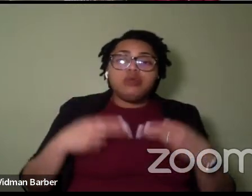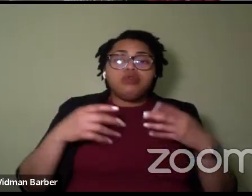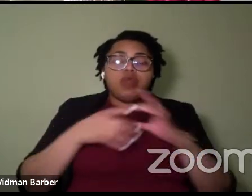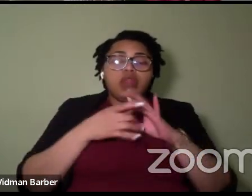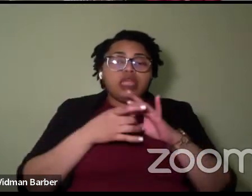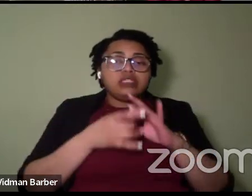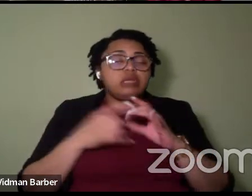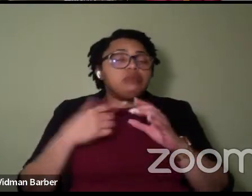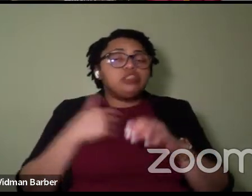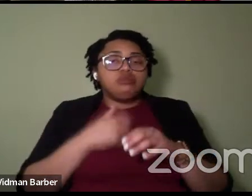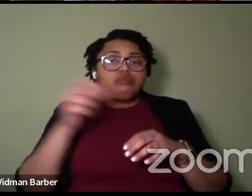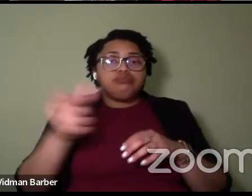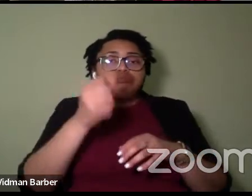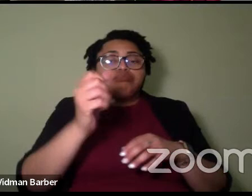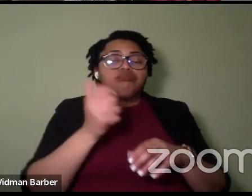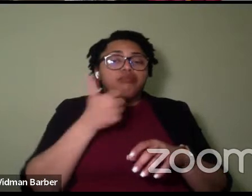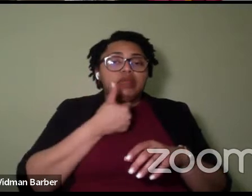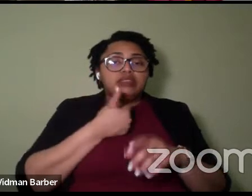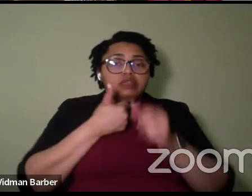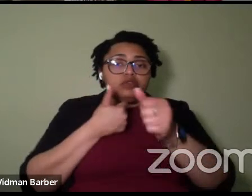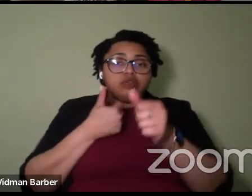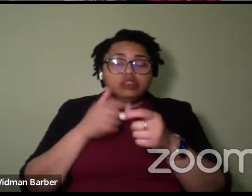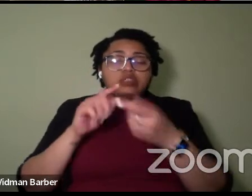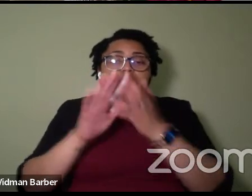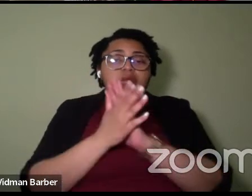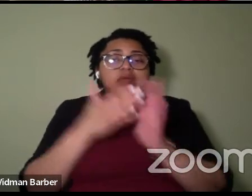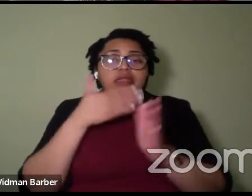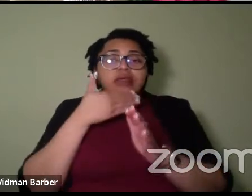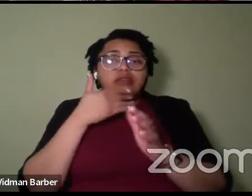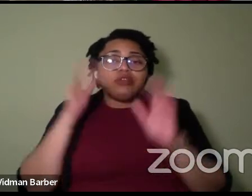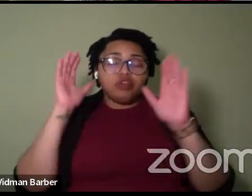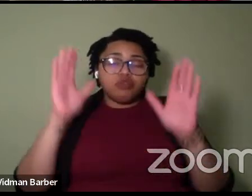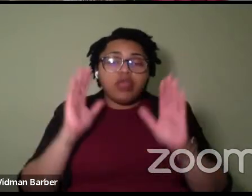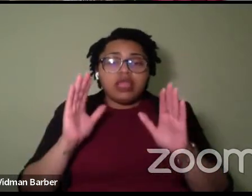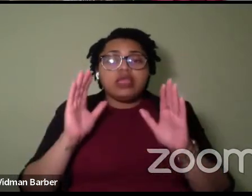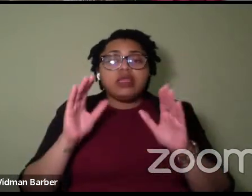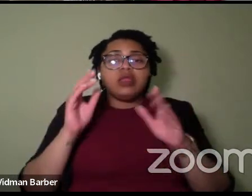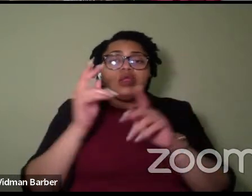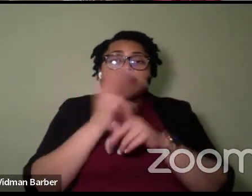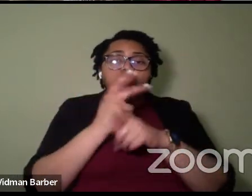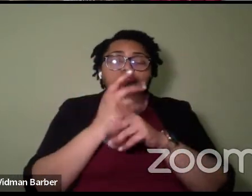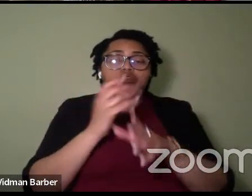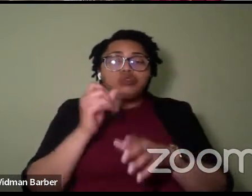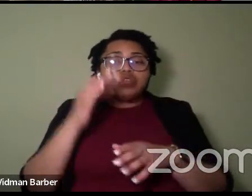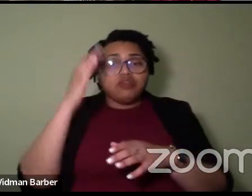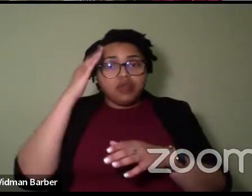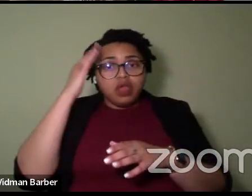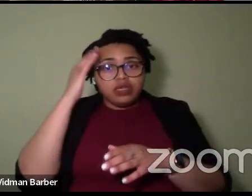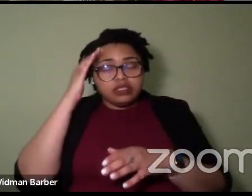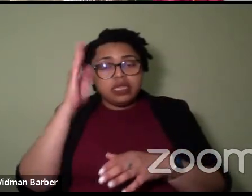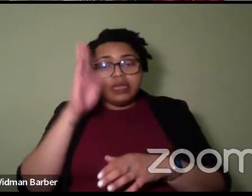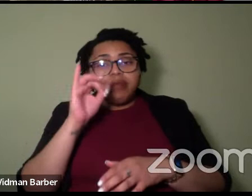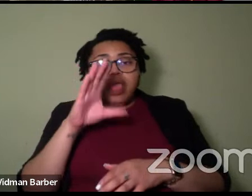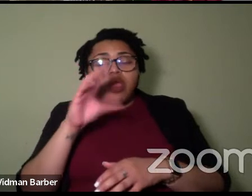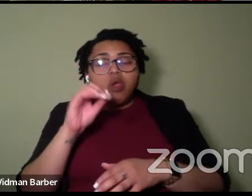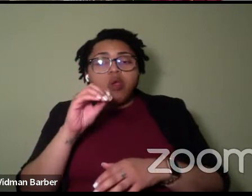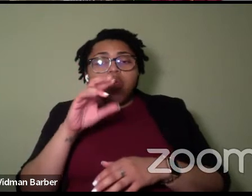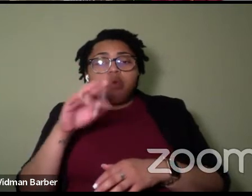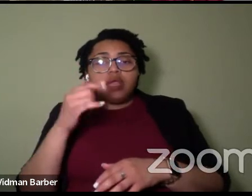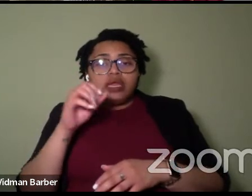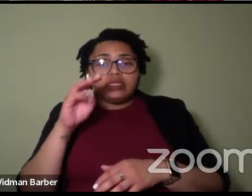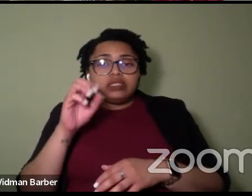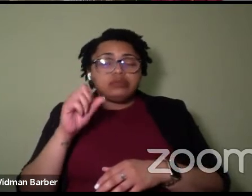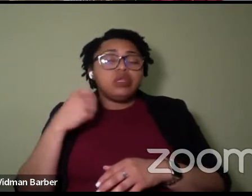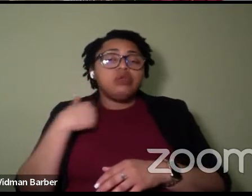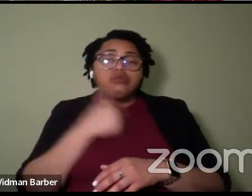be the great producers of knowledge about biological organisms. And so we allow ourselves to separate, and we believe that we are not